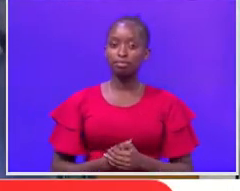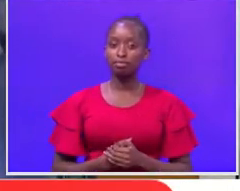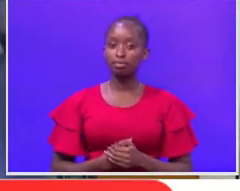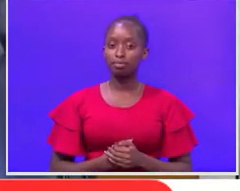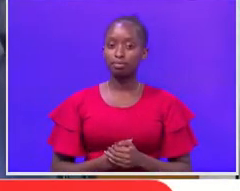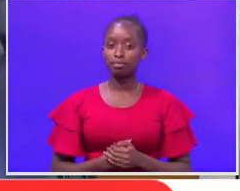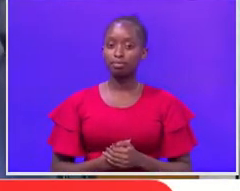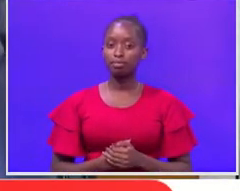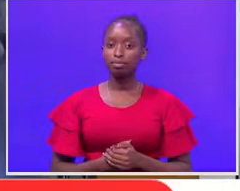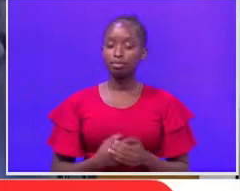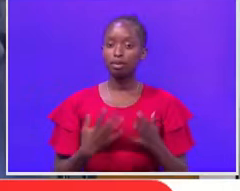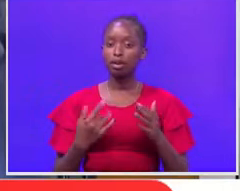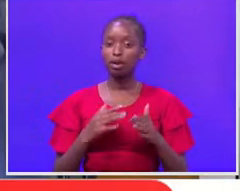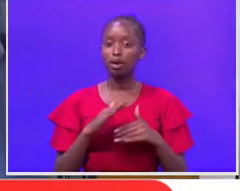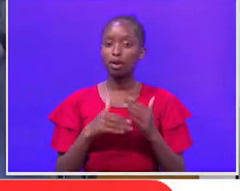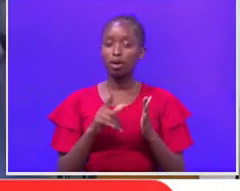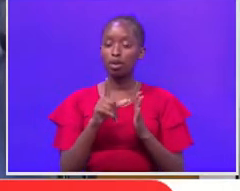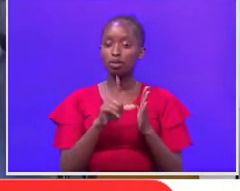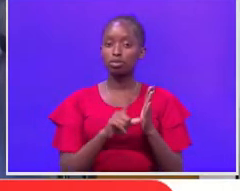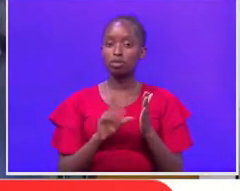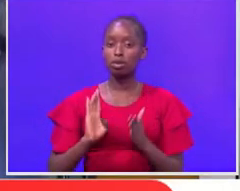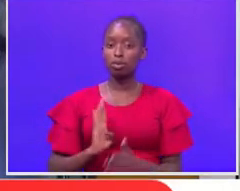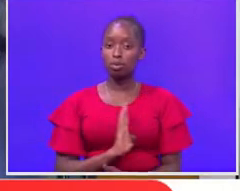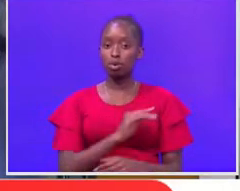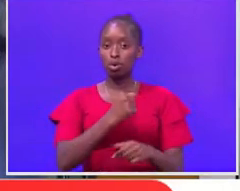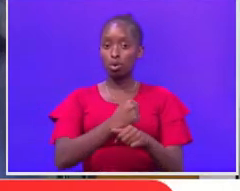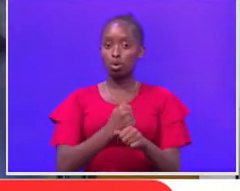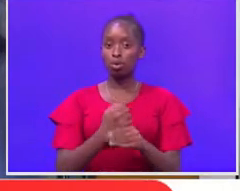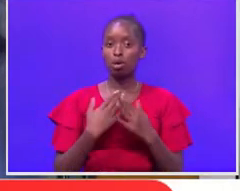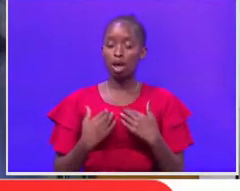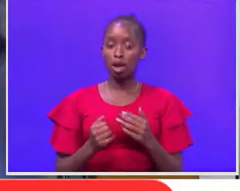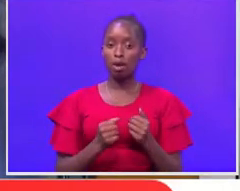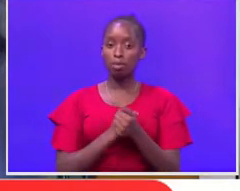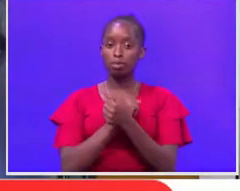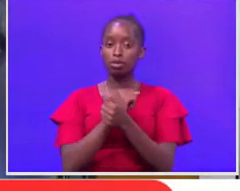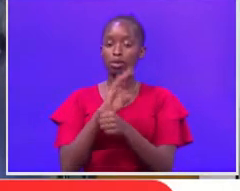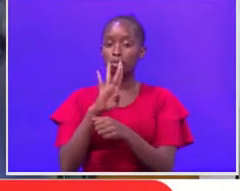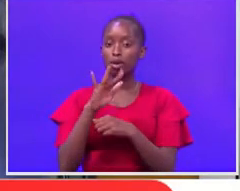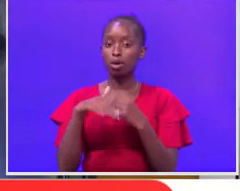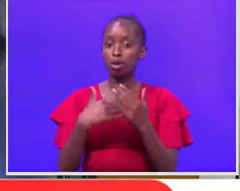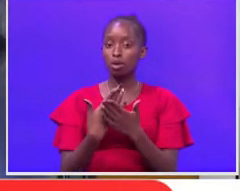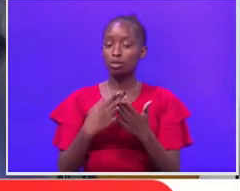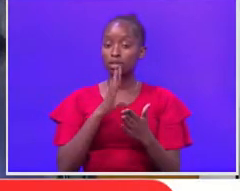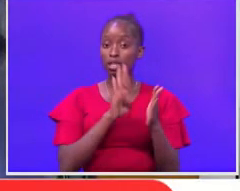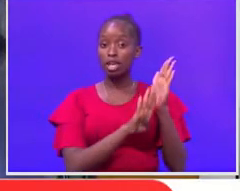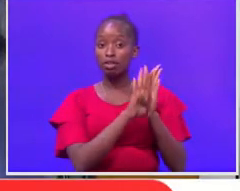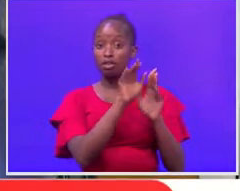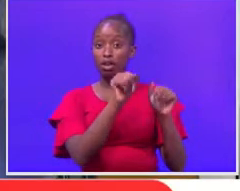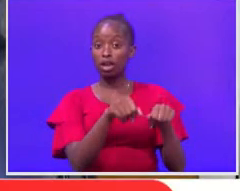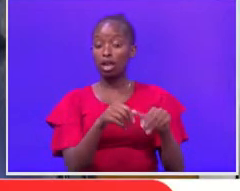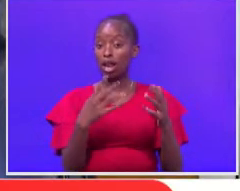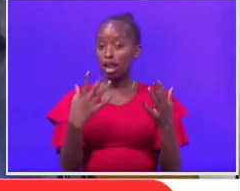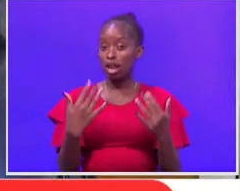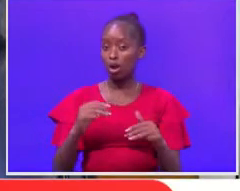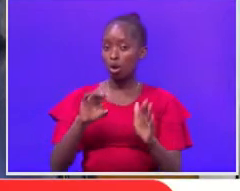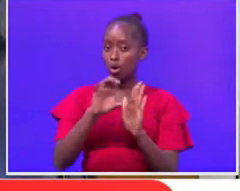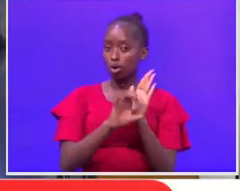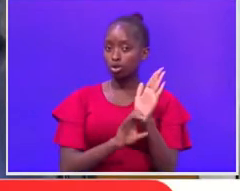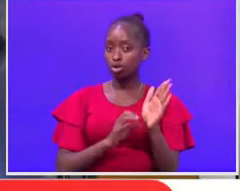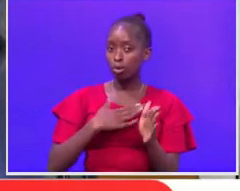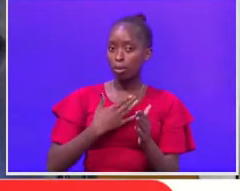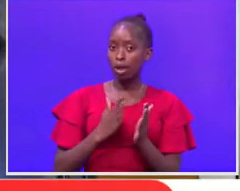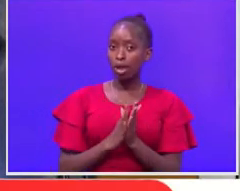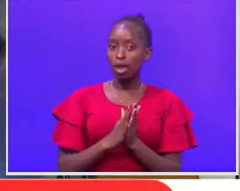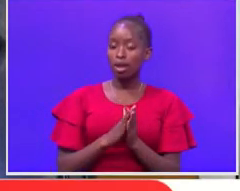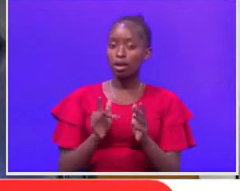The election board work will be guided by terms of reference to be developed. Mayo Constitution and the resolution of